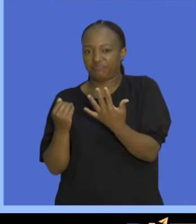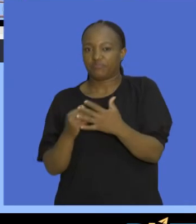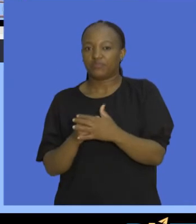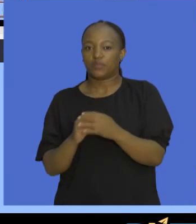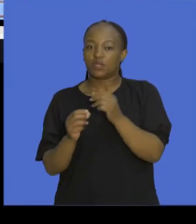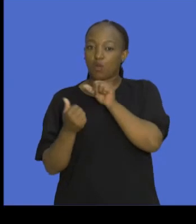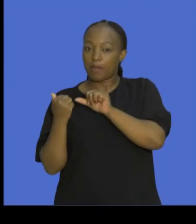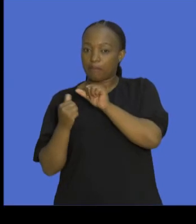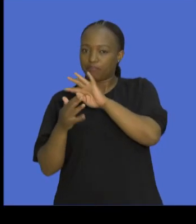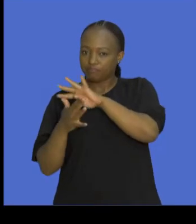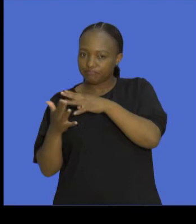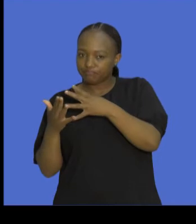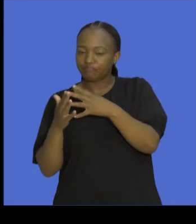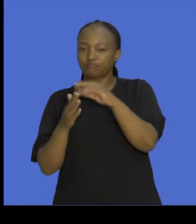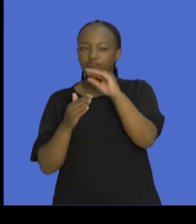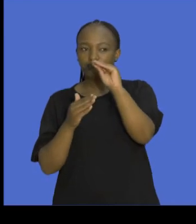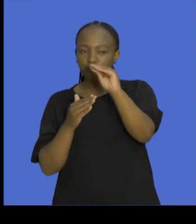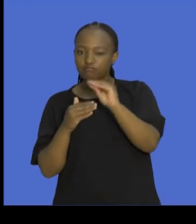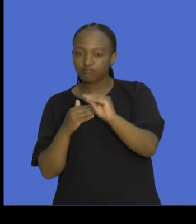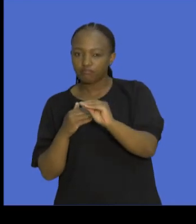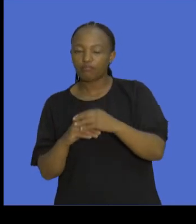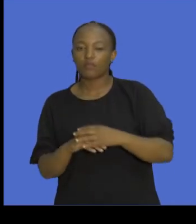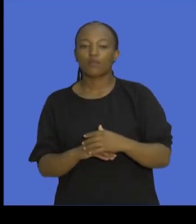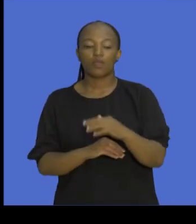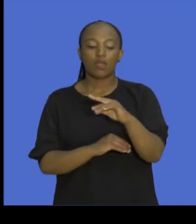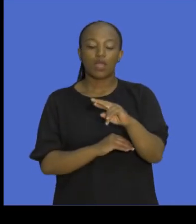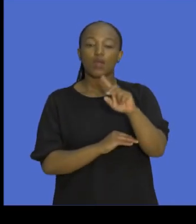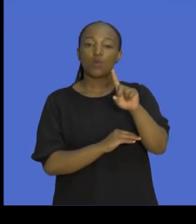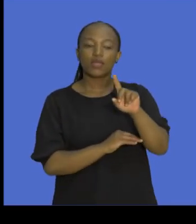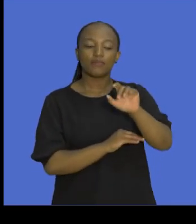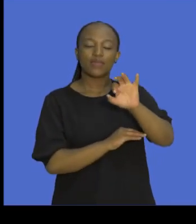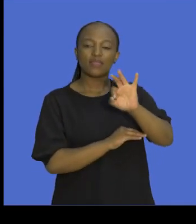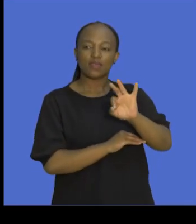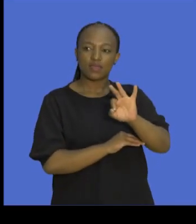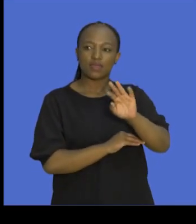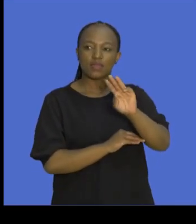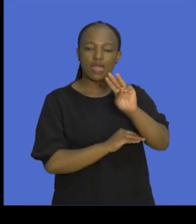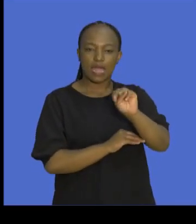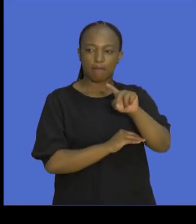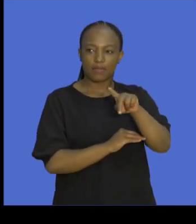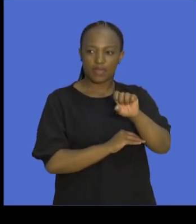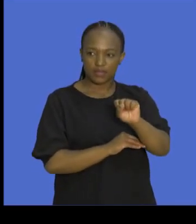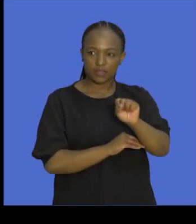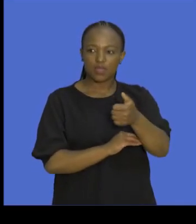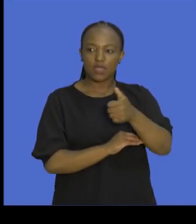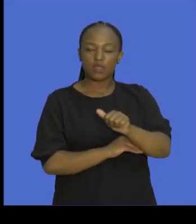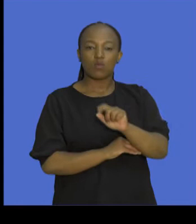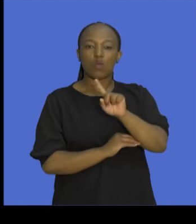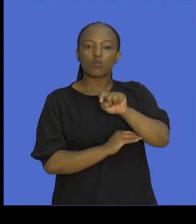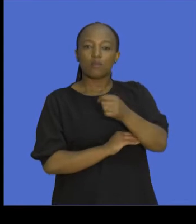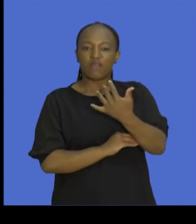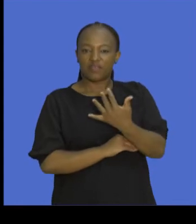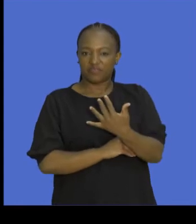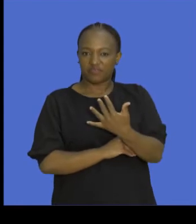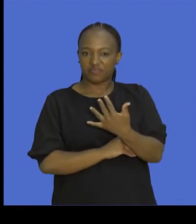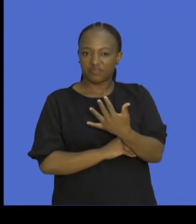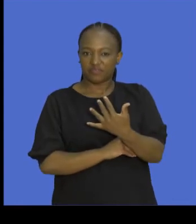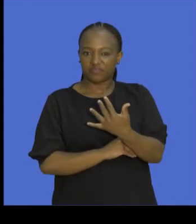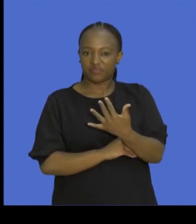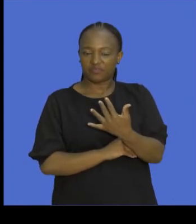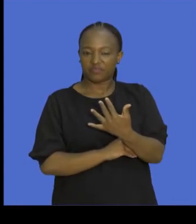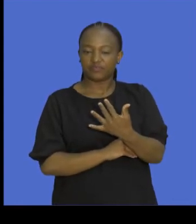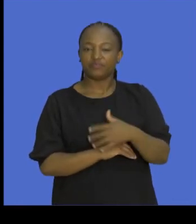we go back again, so R1 is 3 amperes, and then the other one is 1.5 amperes, right?